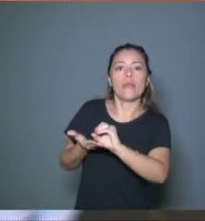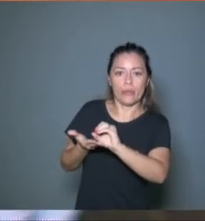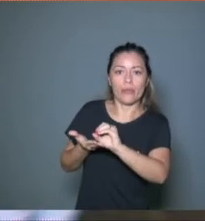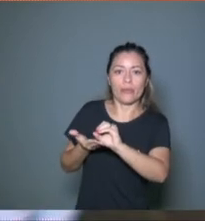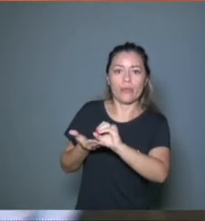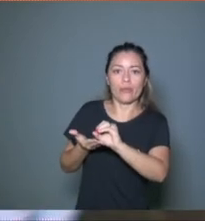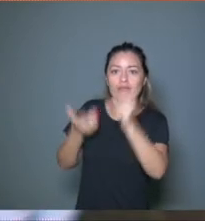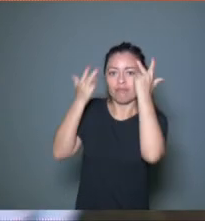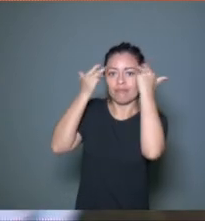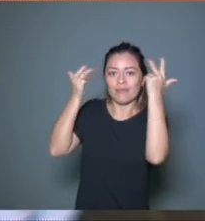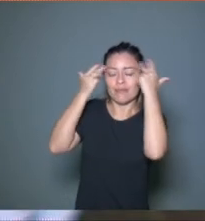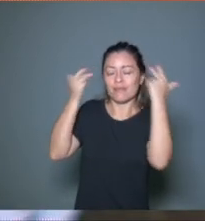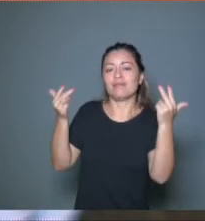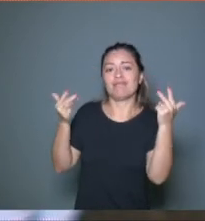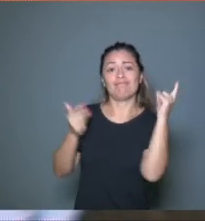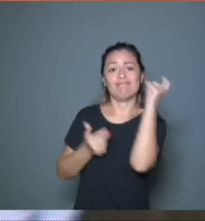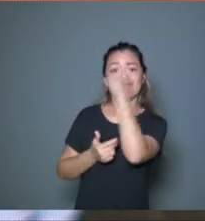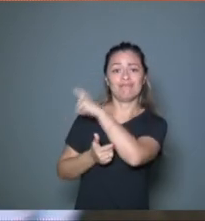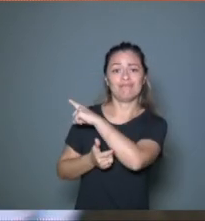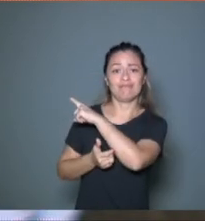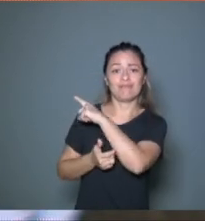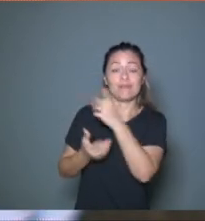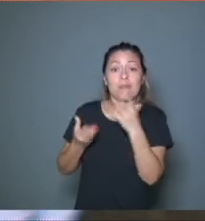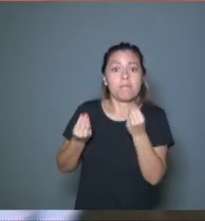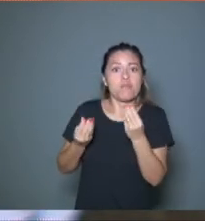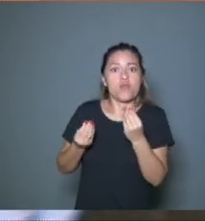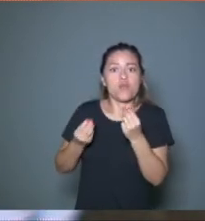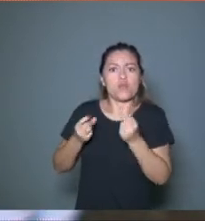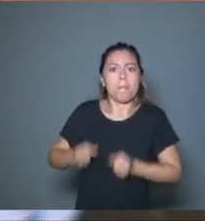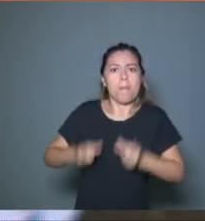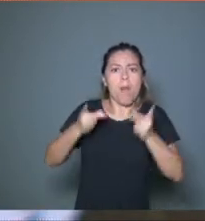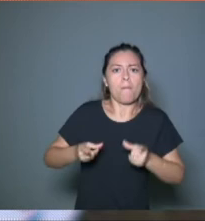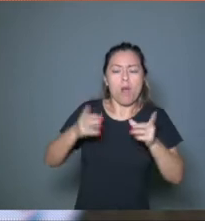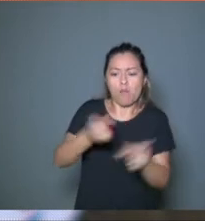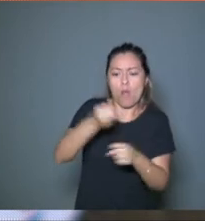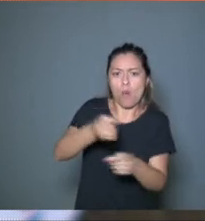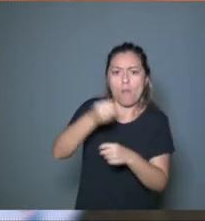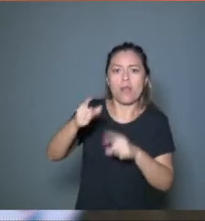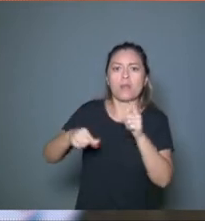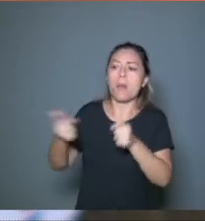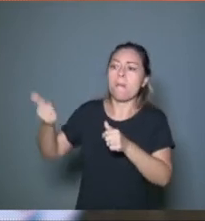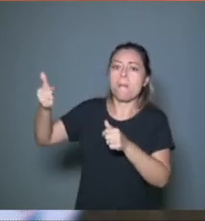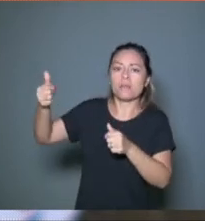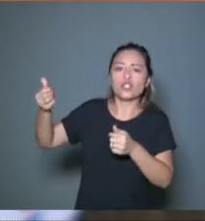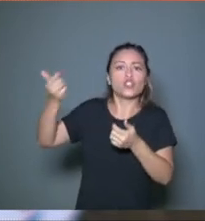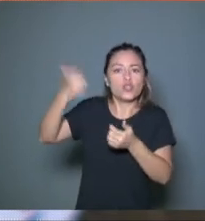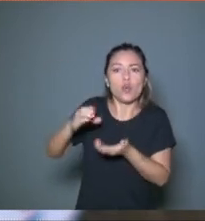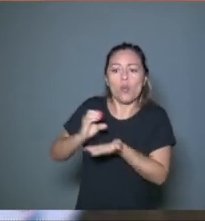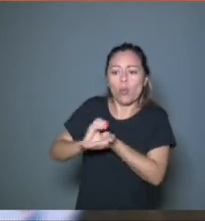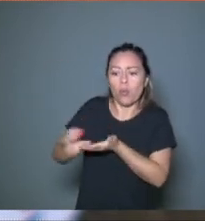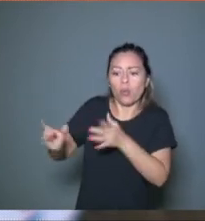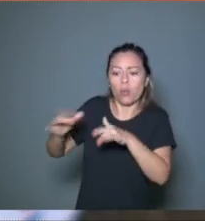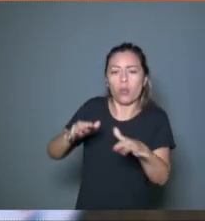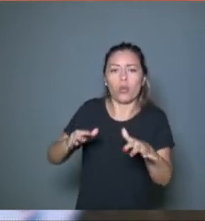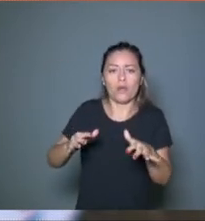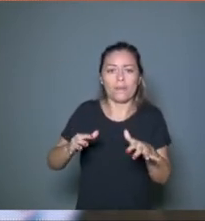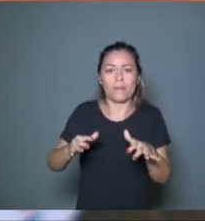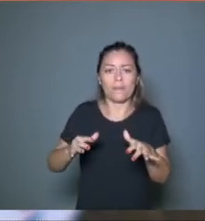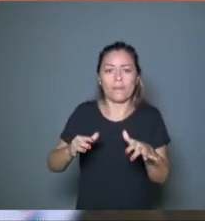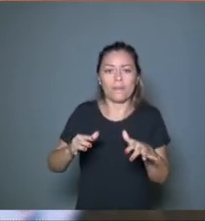fertilizers. I'm unable to replenish my soil using organic fertilizer, unless I had such a perfect